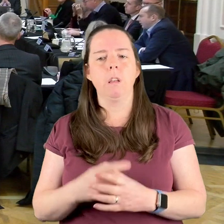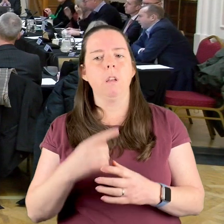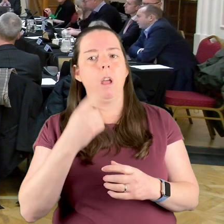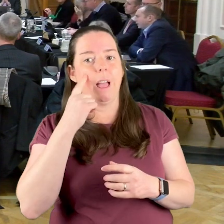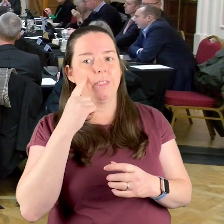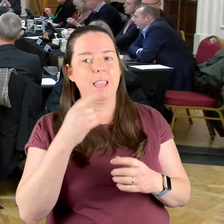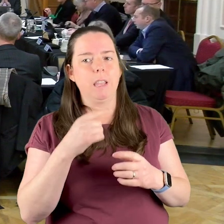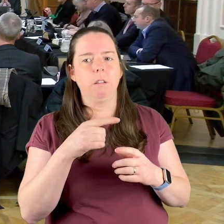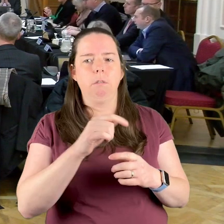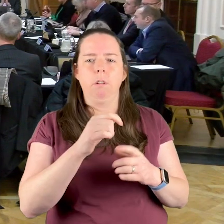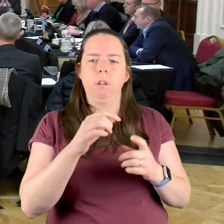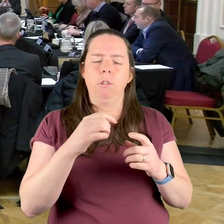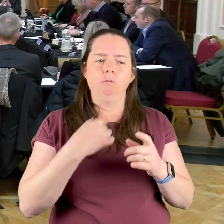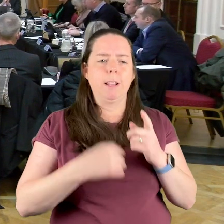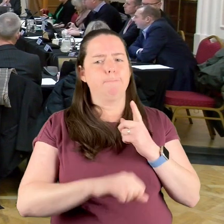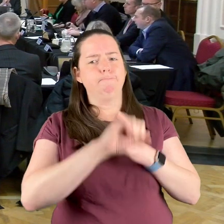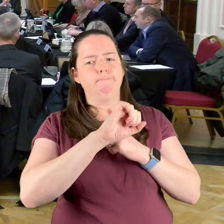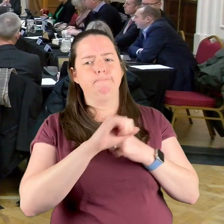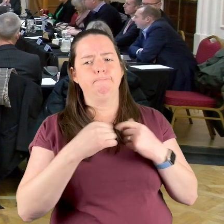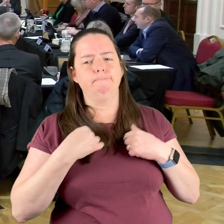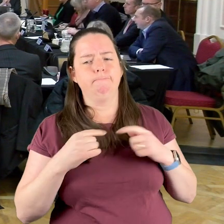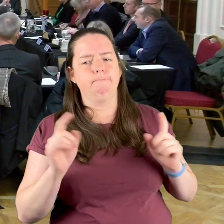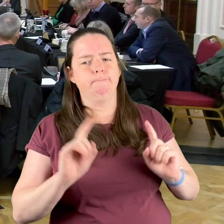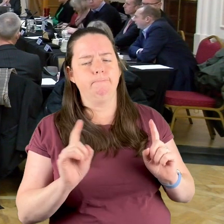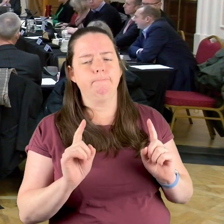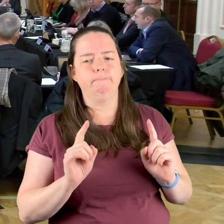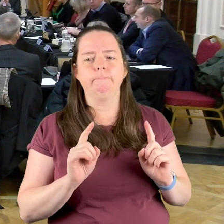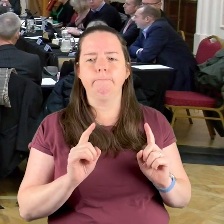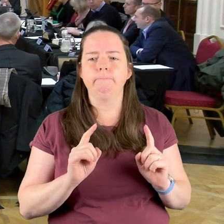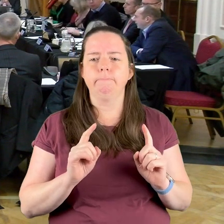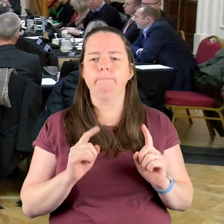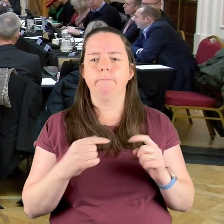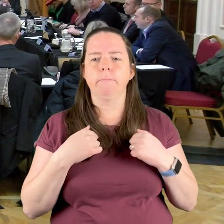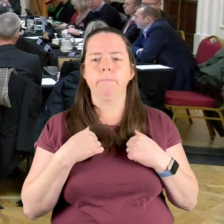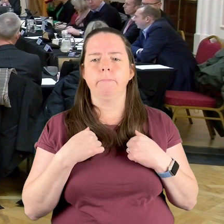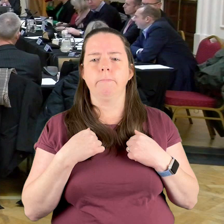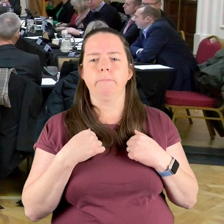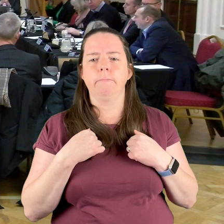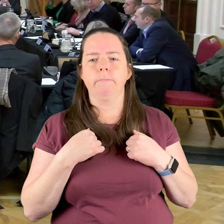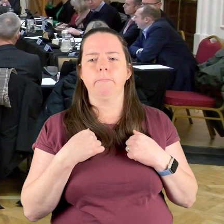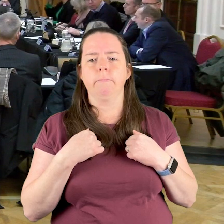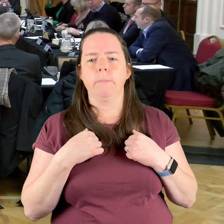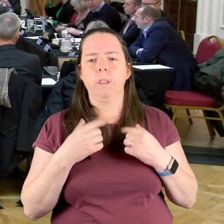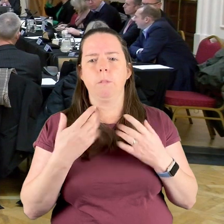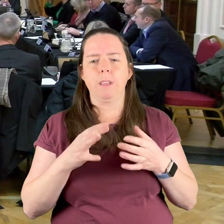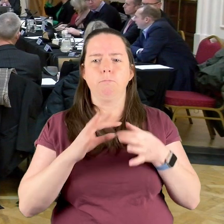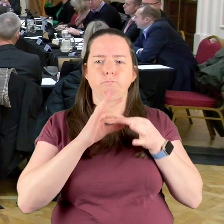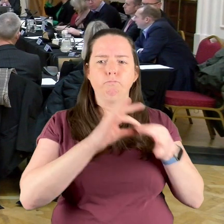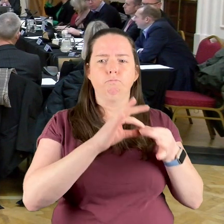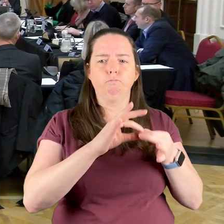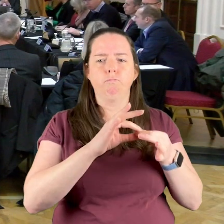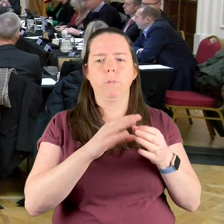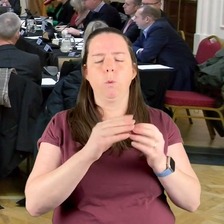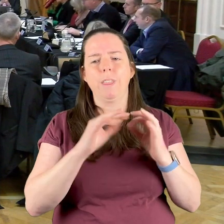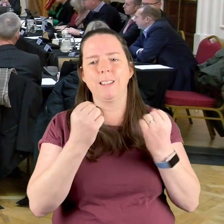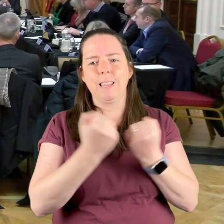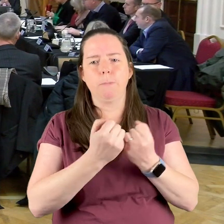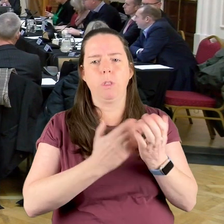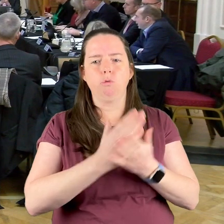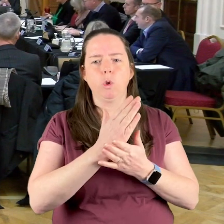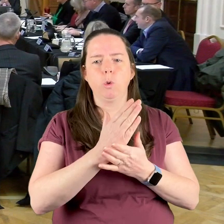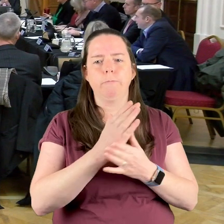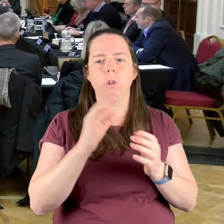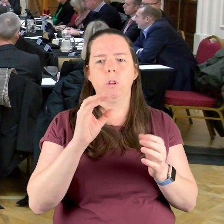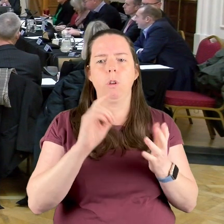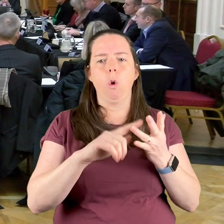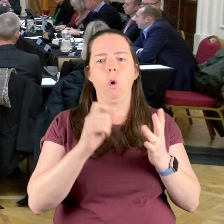just building on Jacqueline's points, I mean, what's really struck me, having, worked really closely with our team through its recent Ockenden